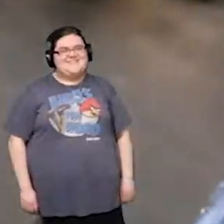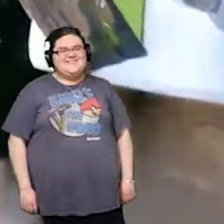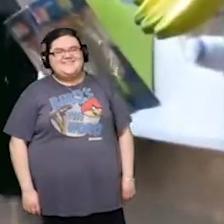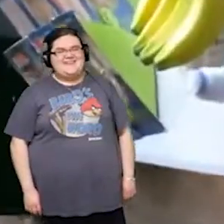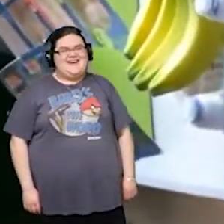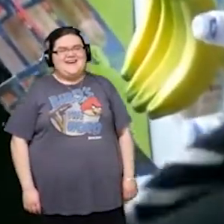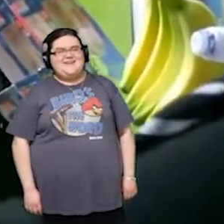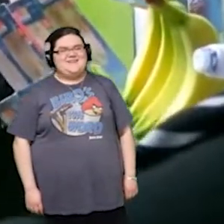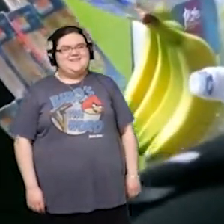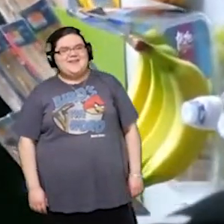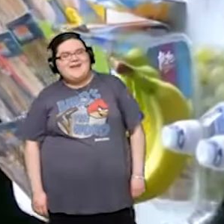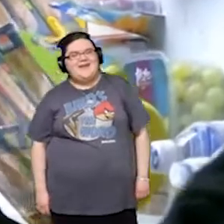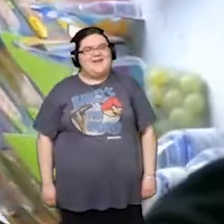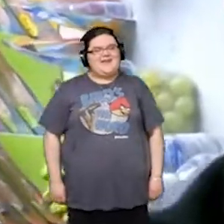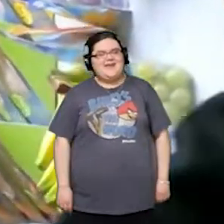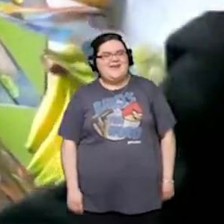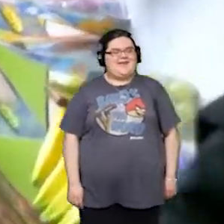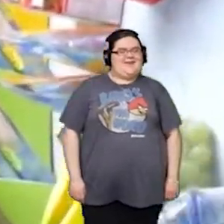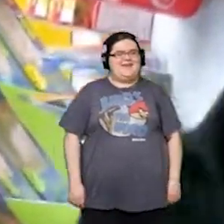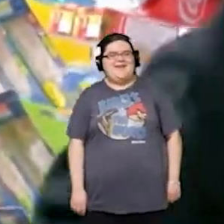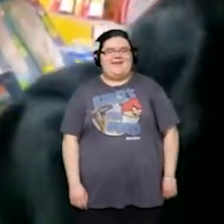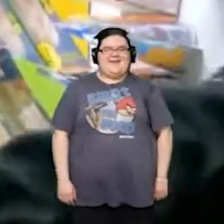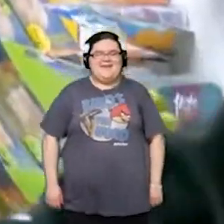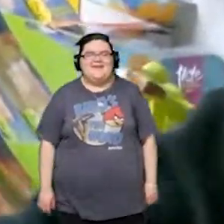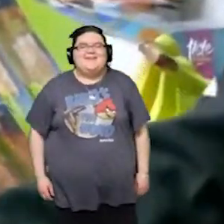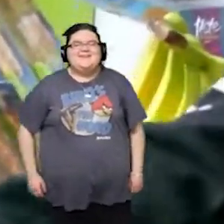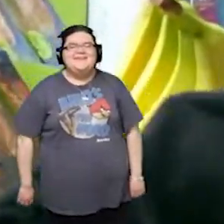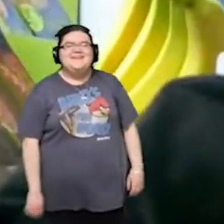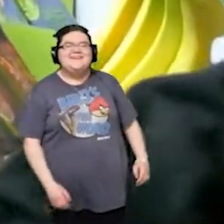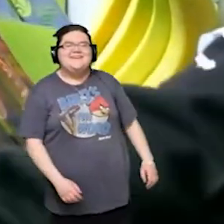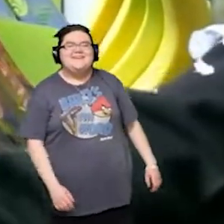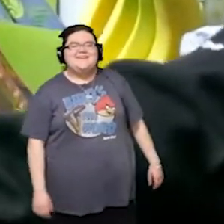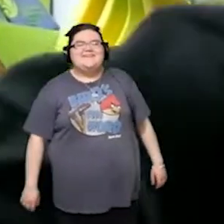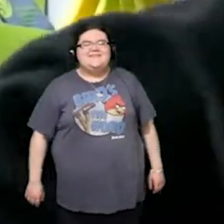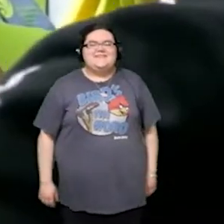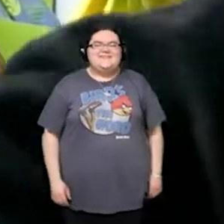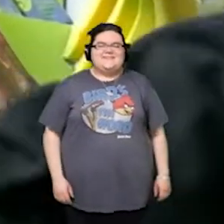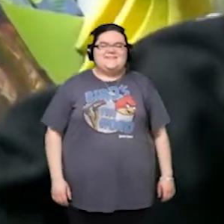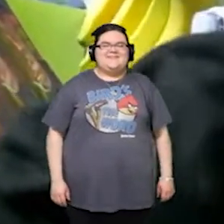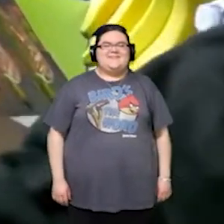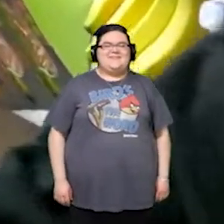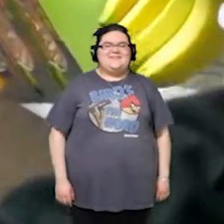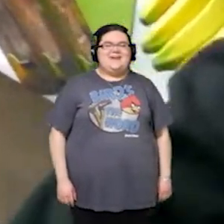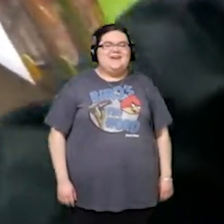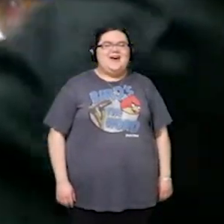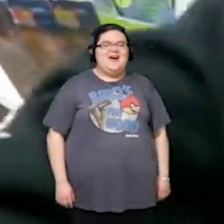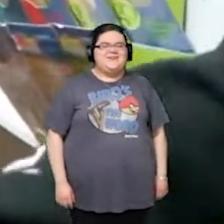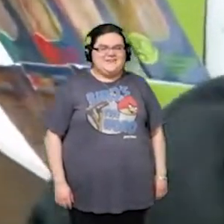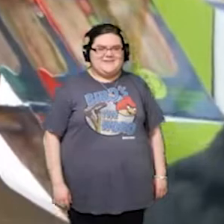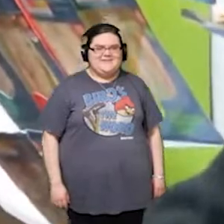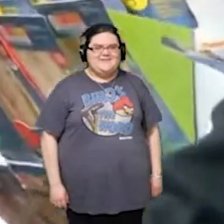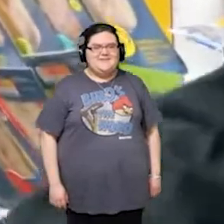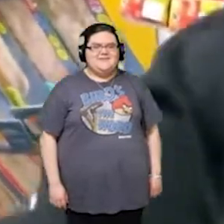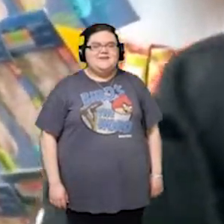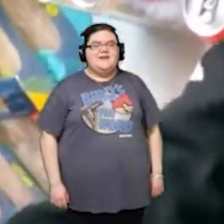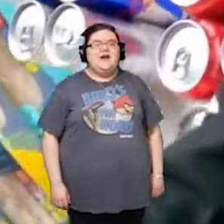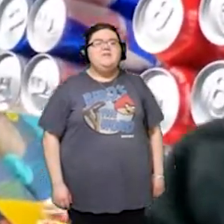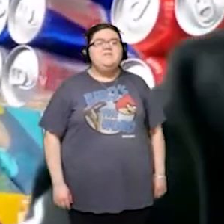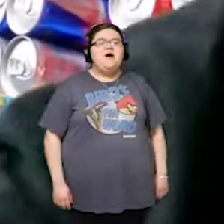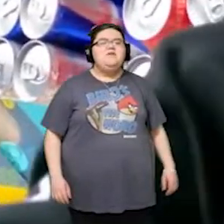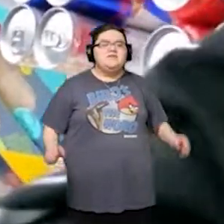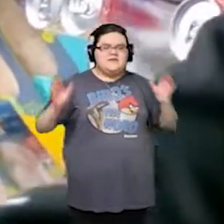is sick. We've got popcorn, some McCoy's, prawn cocktail crisps, chocolate bars, Snickers, Milky Way Twix,